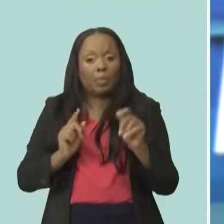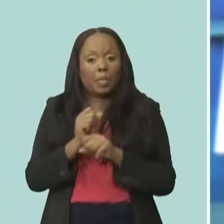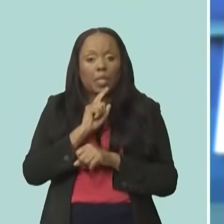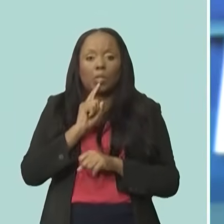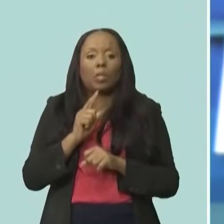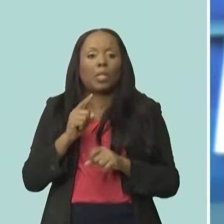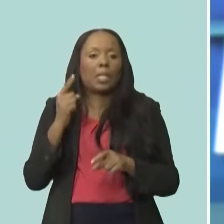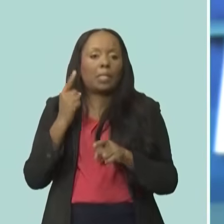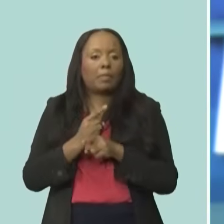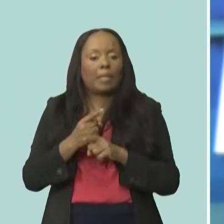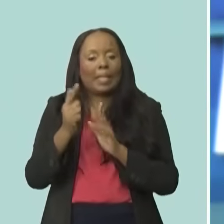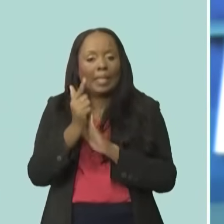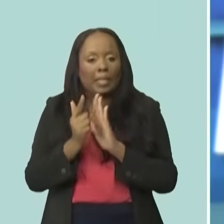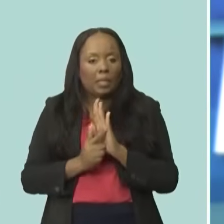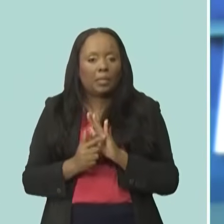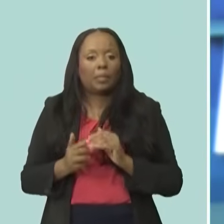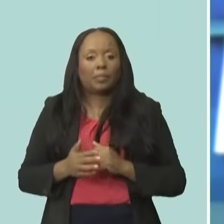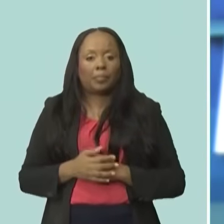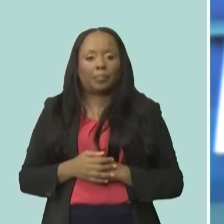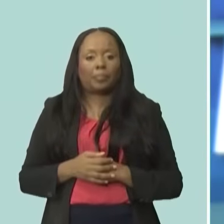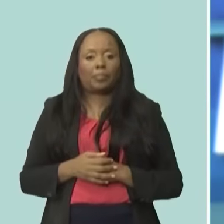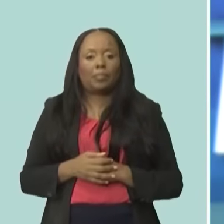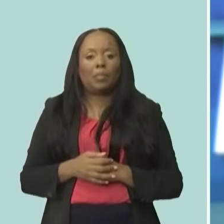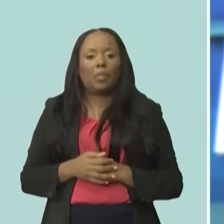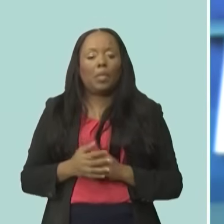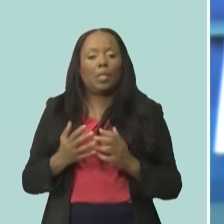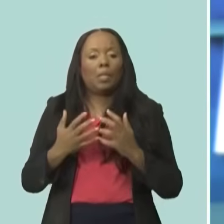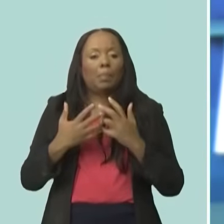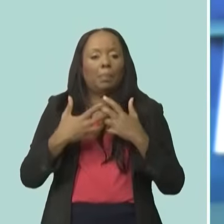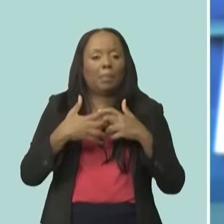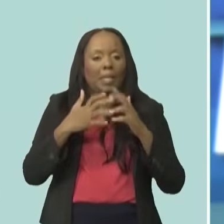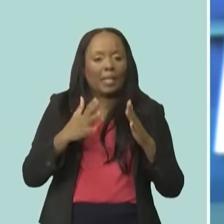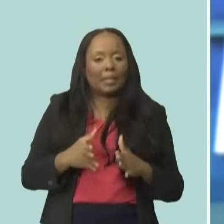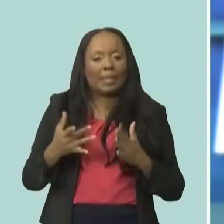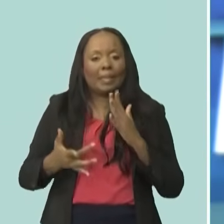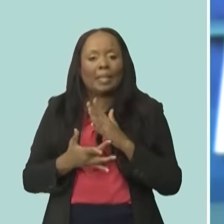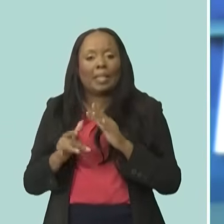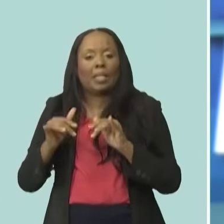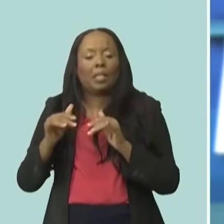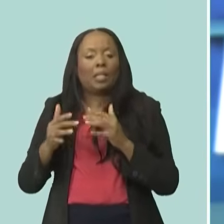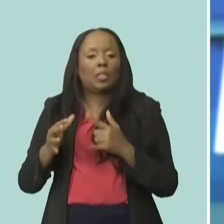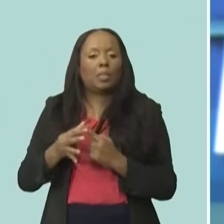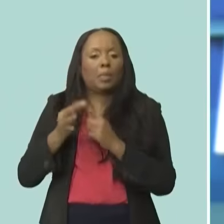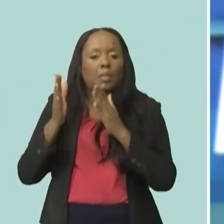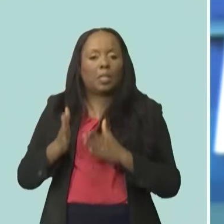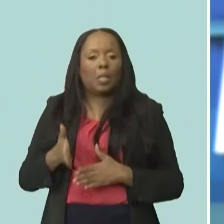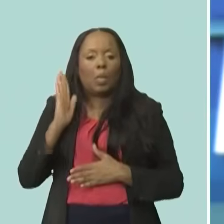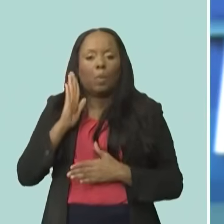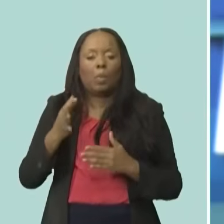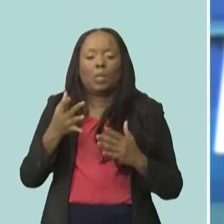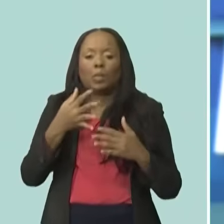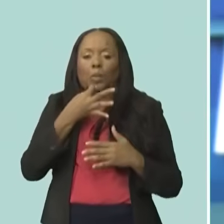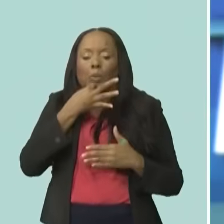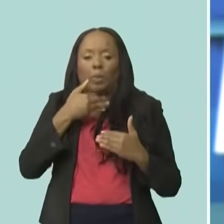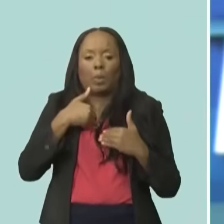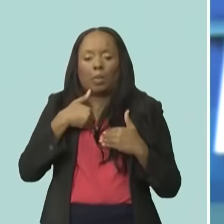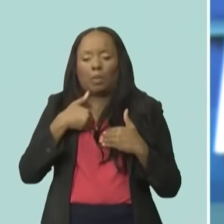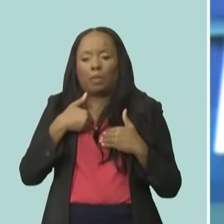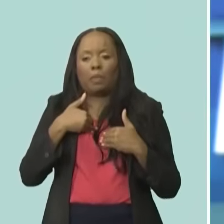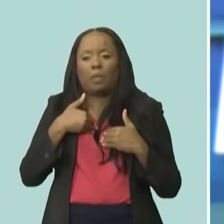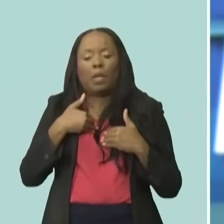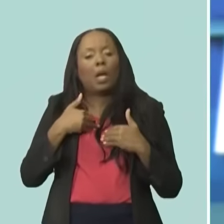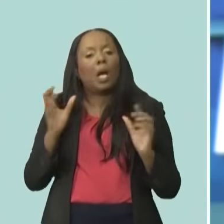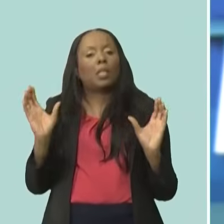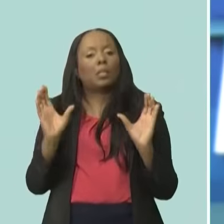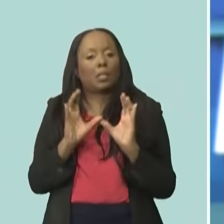Mechanics and technical specialists will soon be iCar certified. Word of this came from managing partner of Elevate Auto Care,